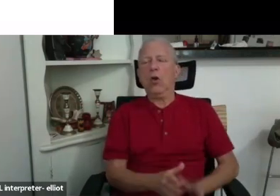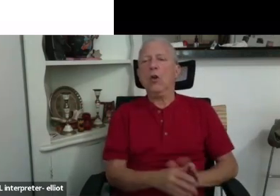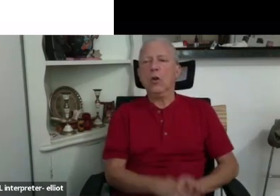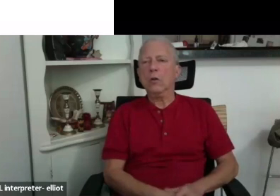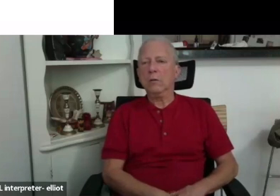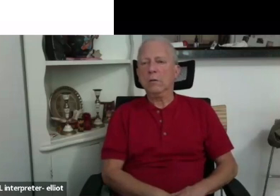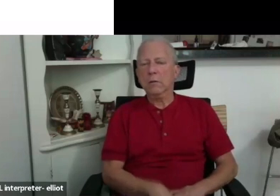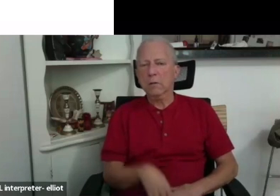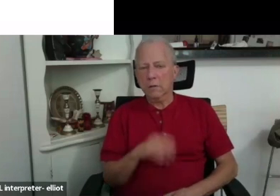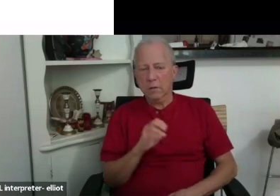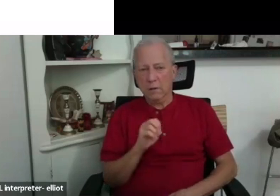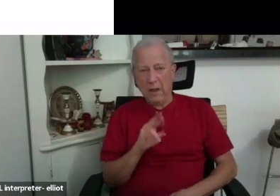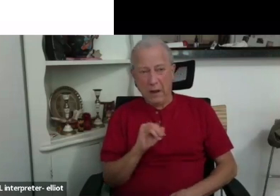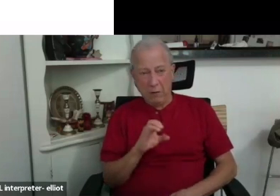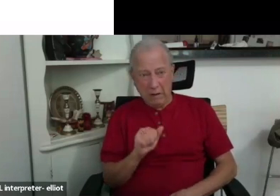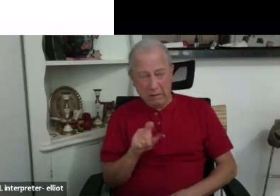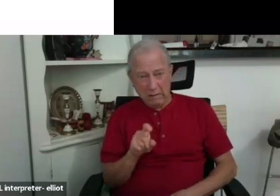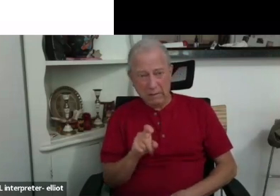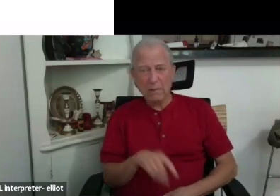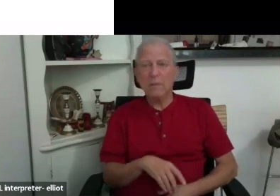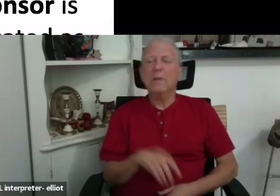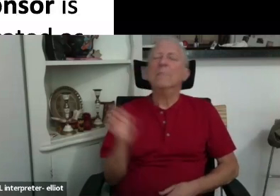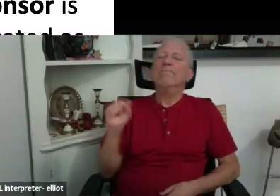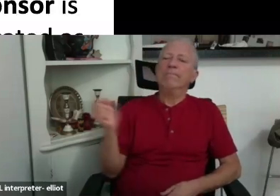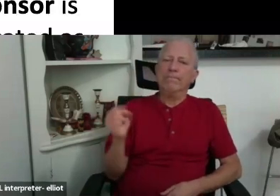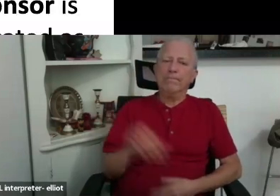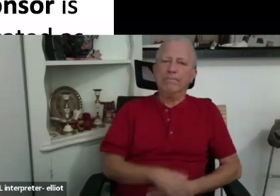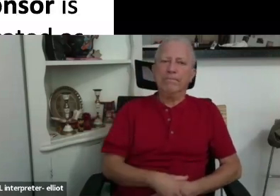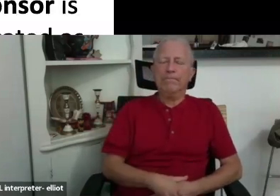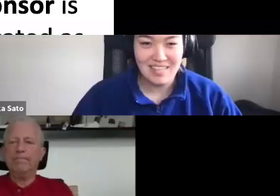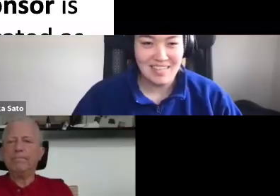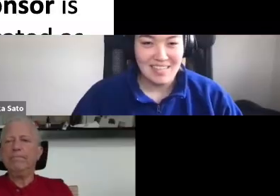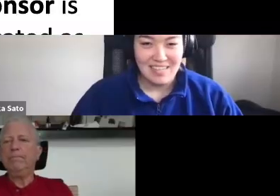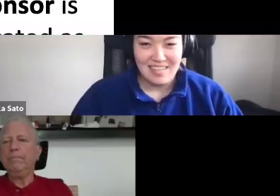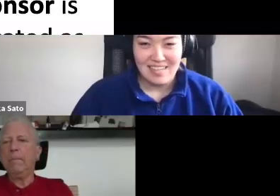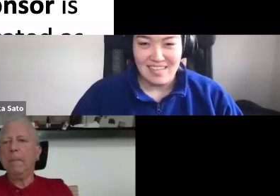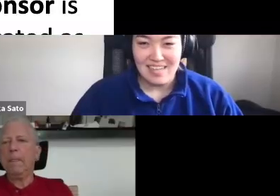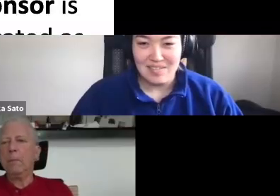it Erica? Are you next? I am, yes, thank you.